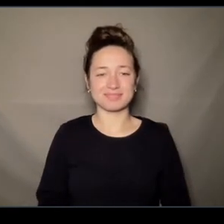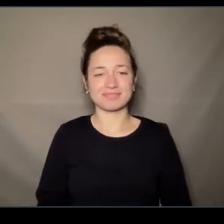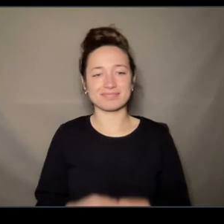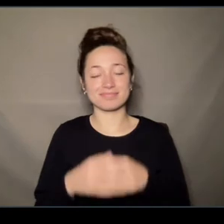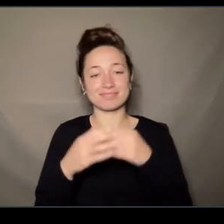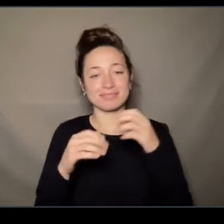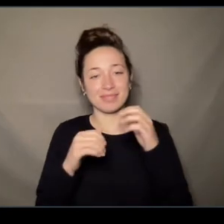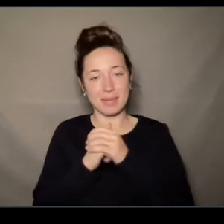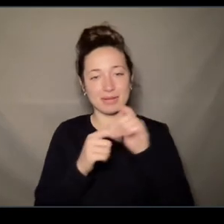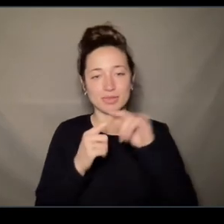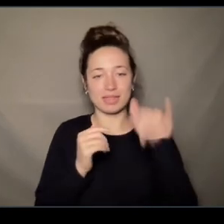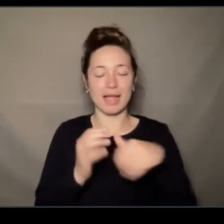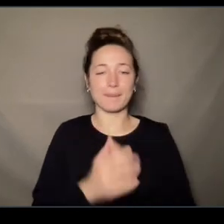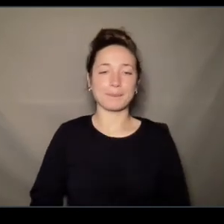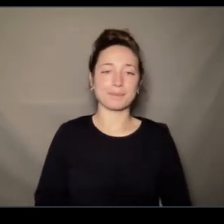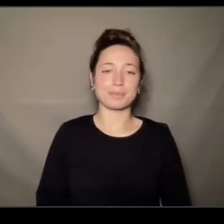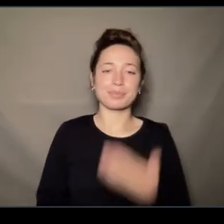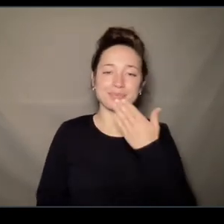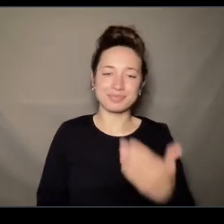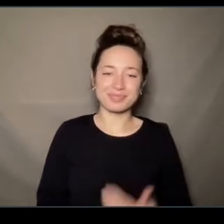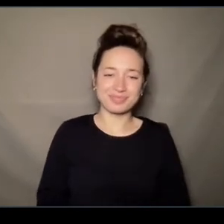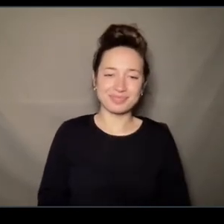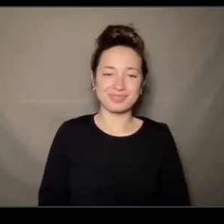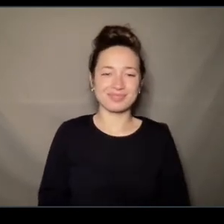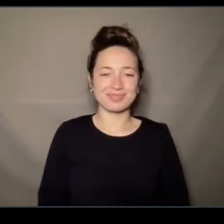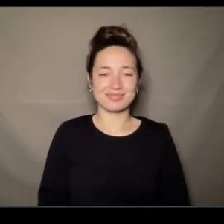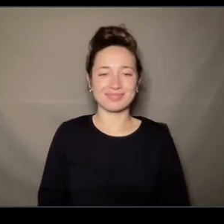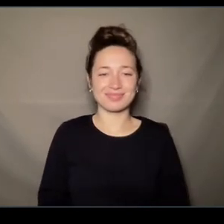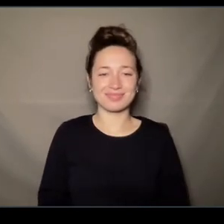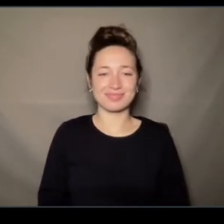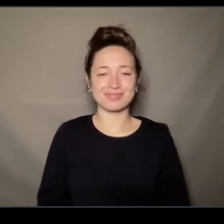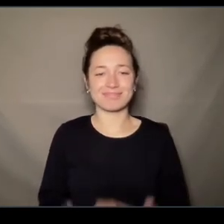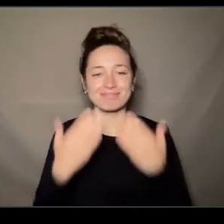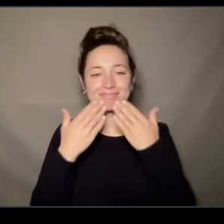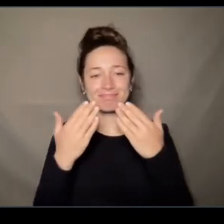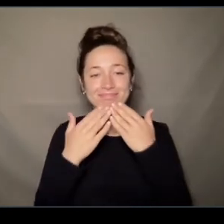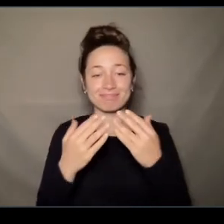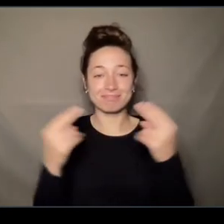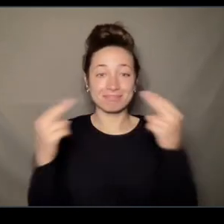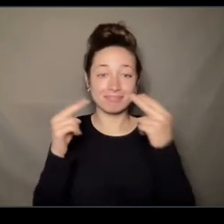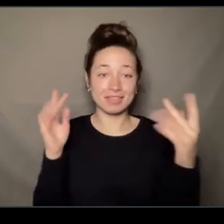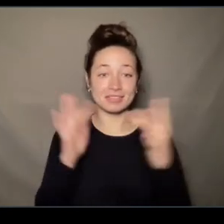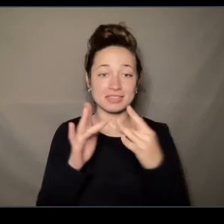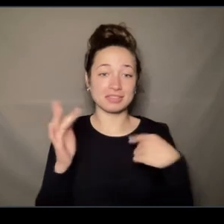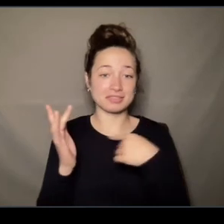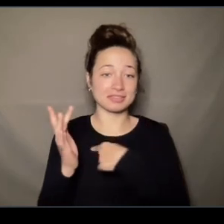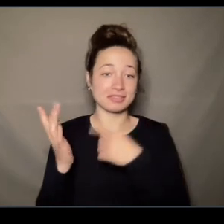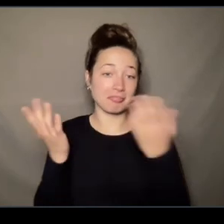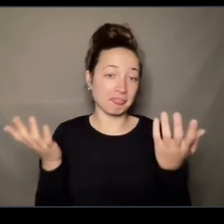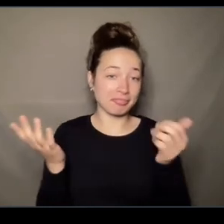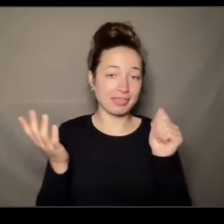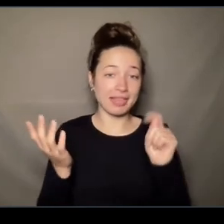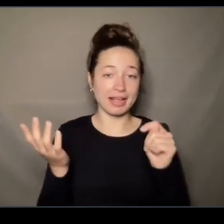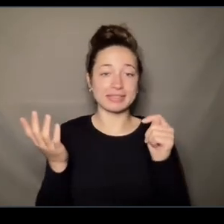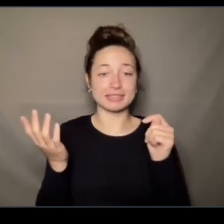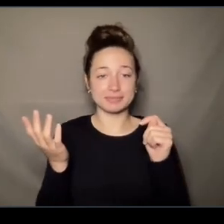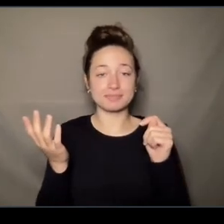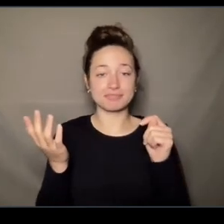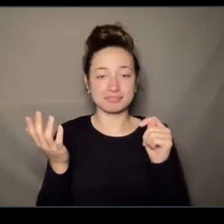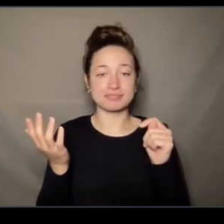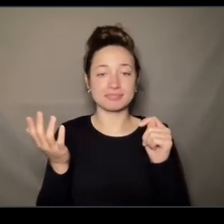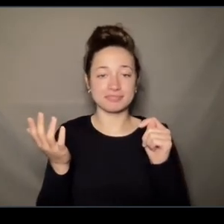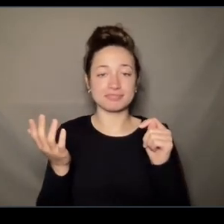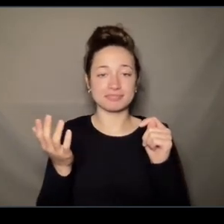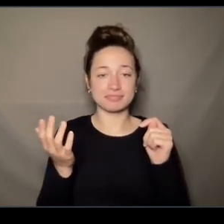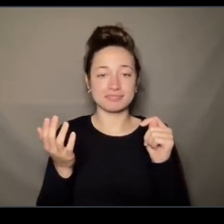Amen to that. Thank you so much. Thank you. And thank you everyone for watching. Please feel free